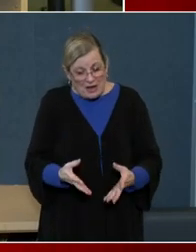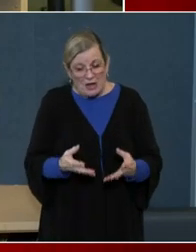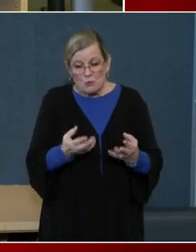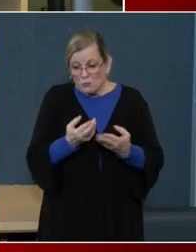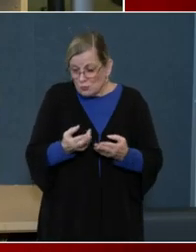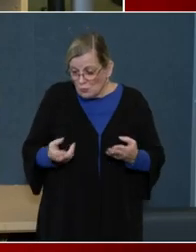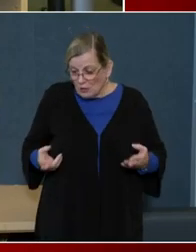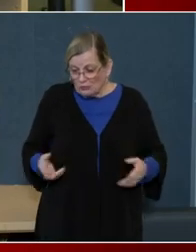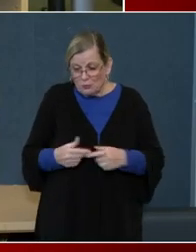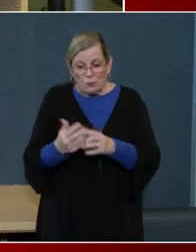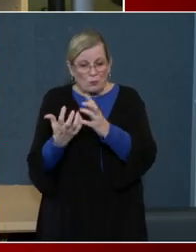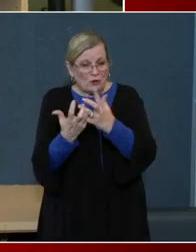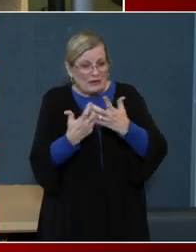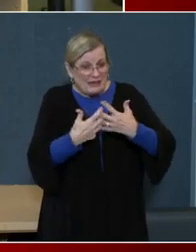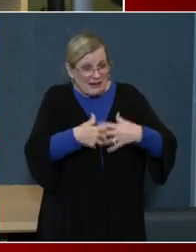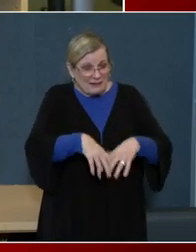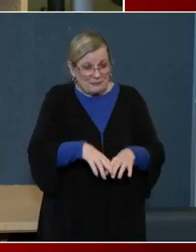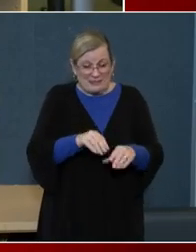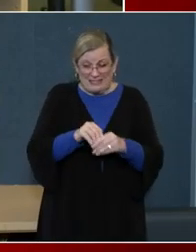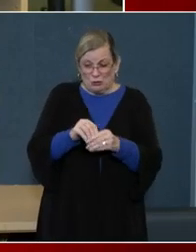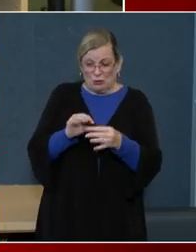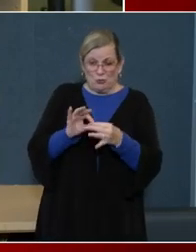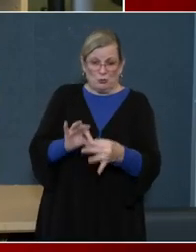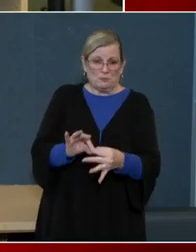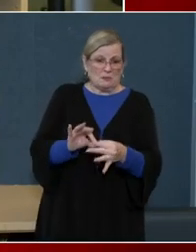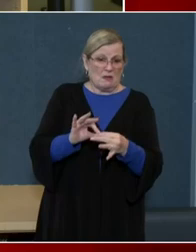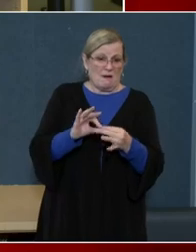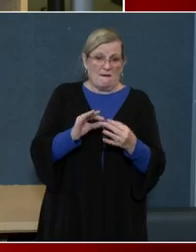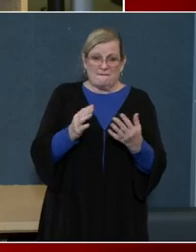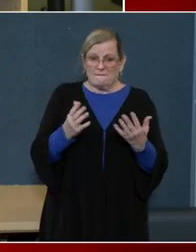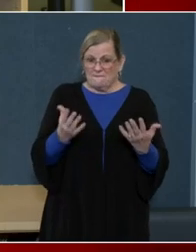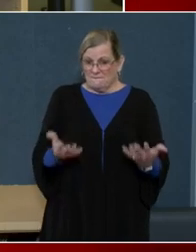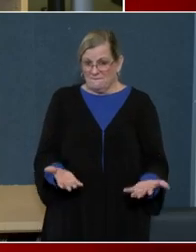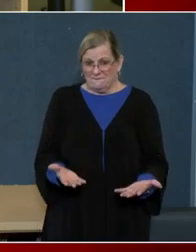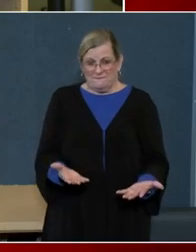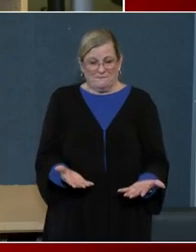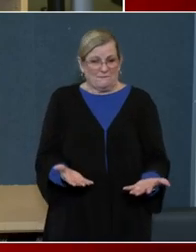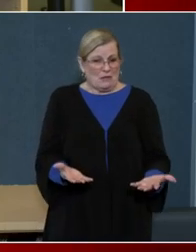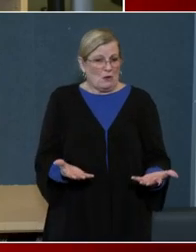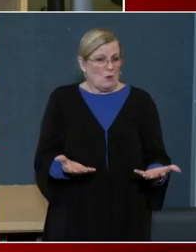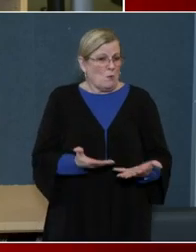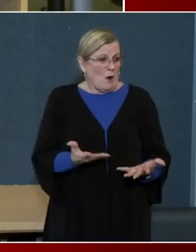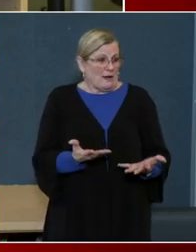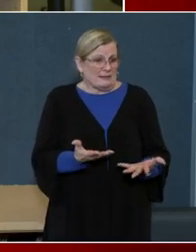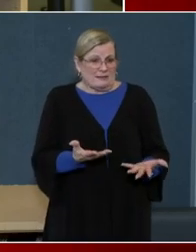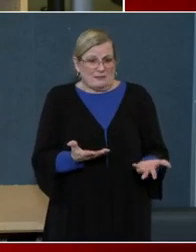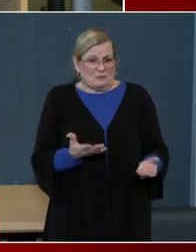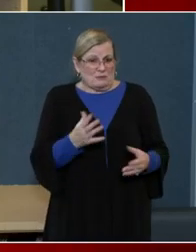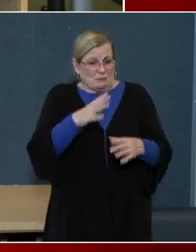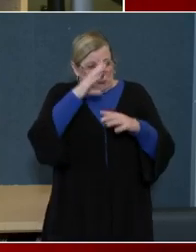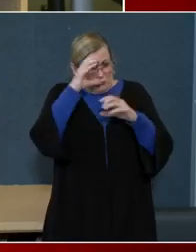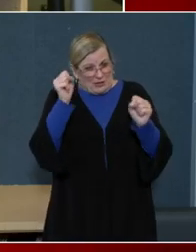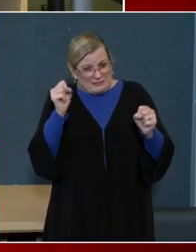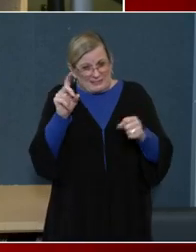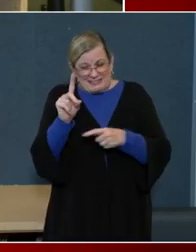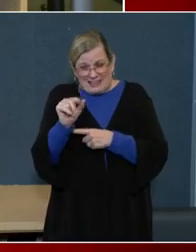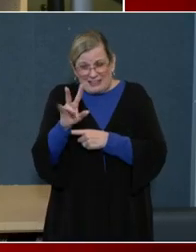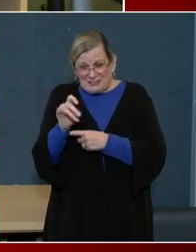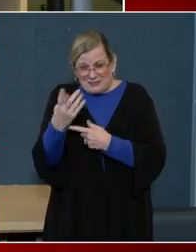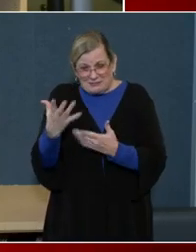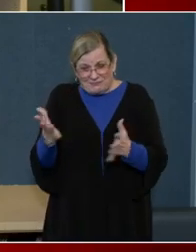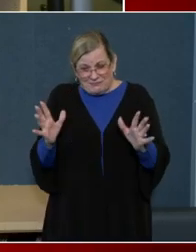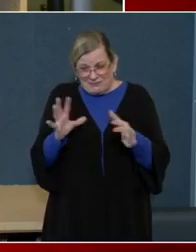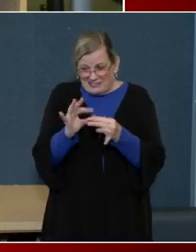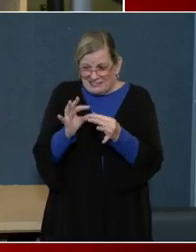of, you referencing, you know, what President Davis might say, I know that we